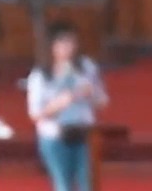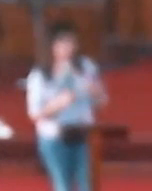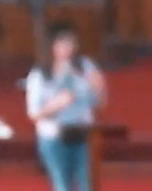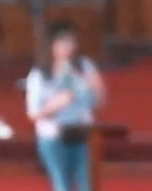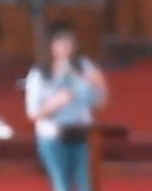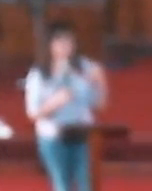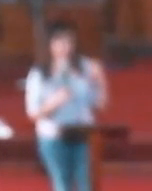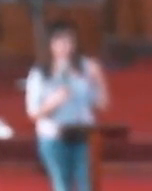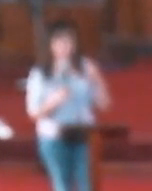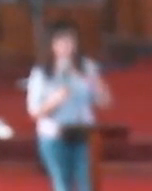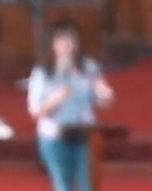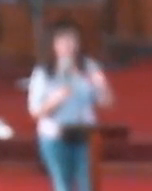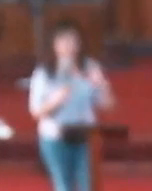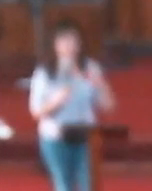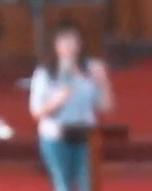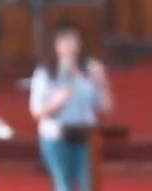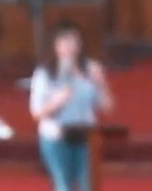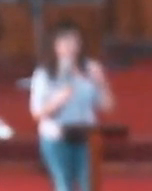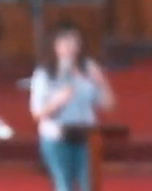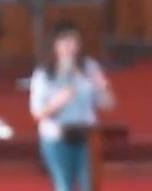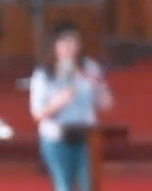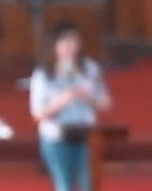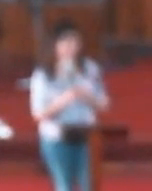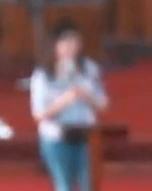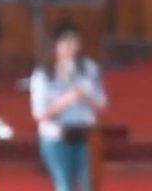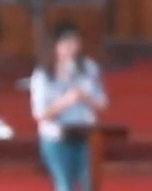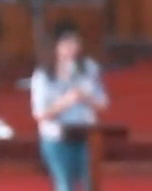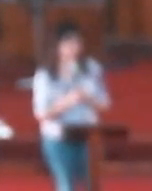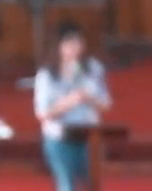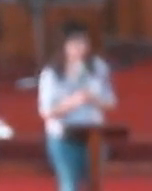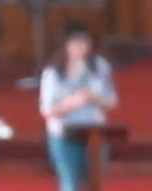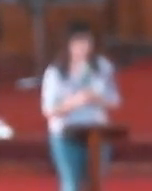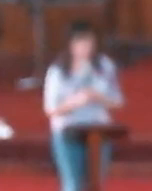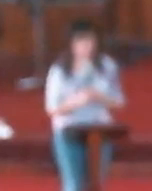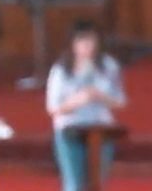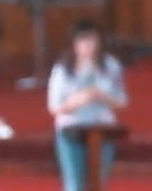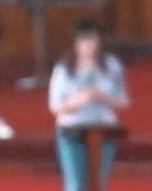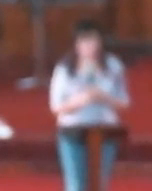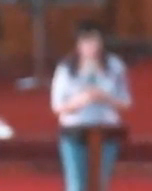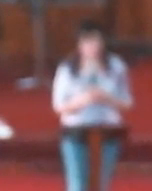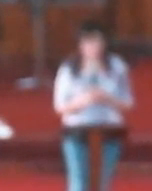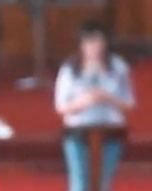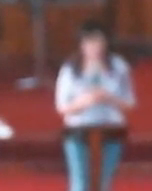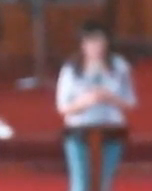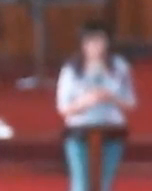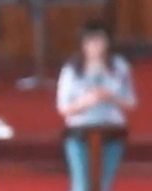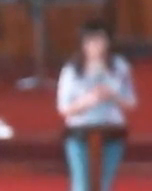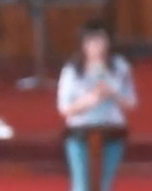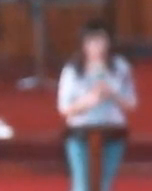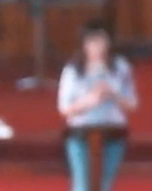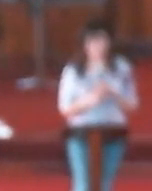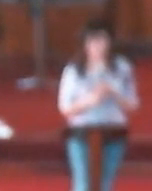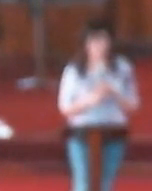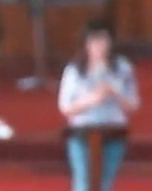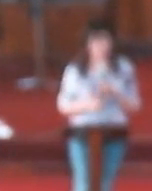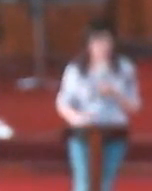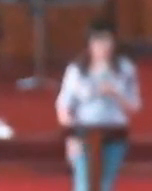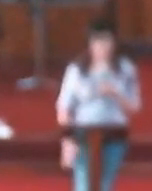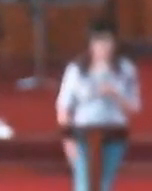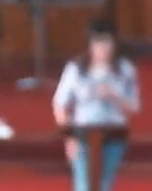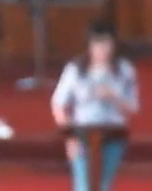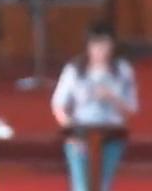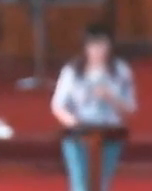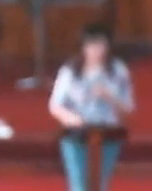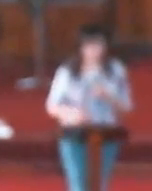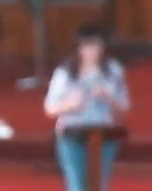it implies that you create your own future and you prophesize your own future. Pero vean lo que dice Proverbios, el versículo anterior